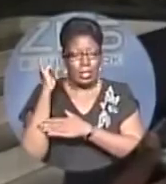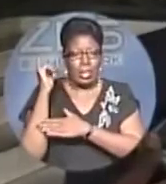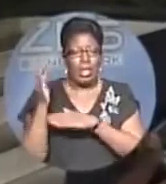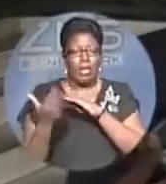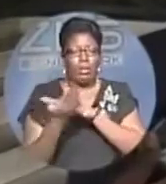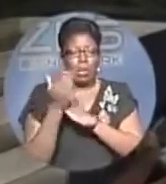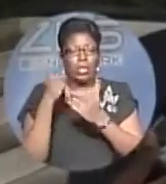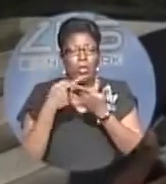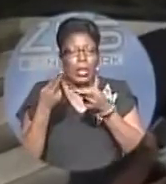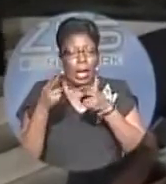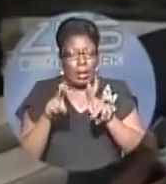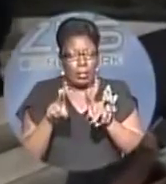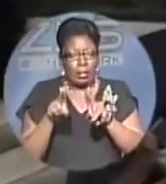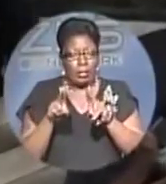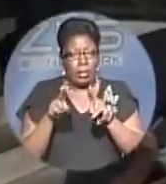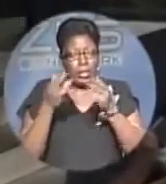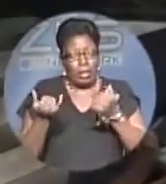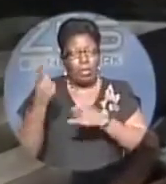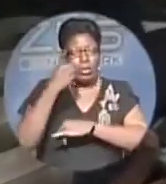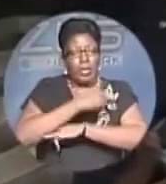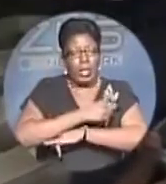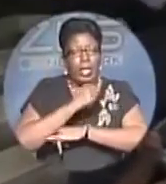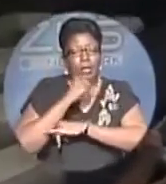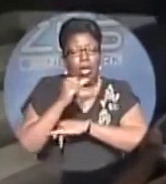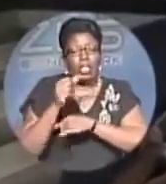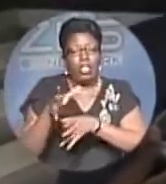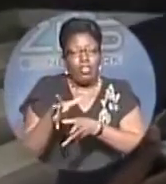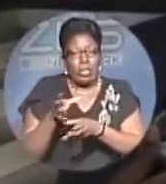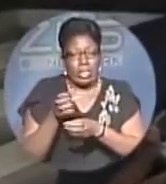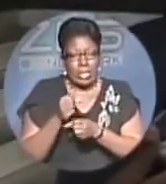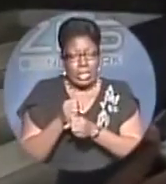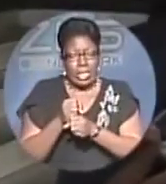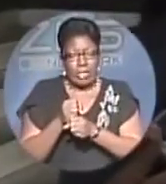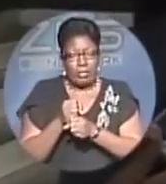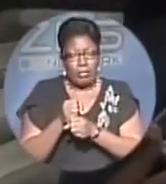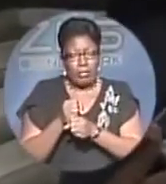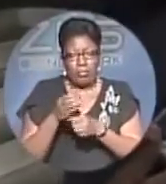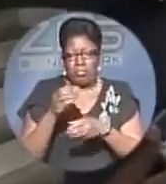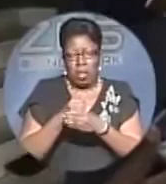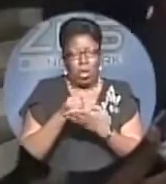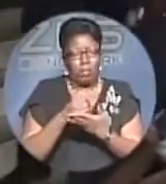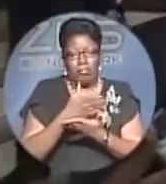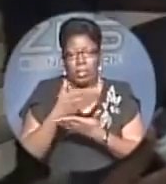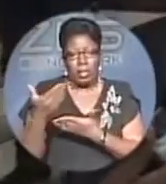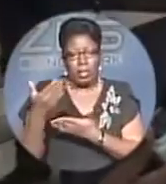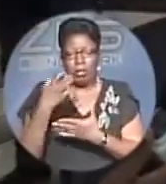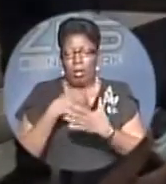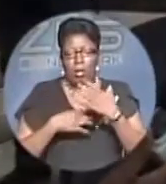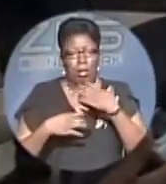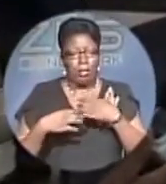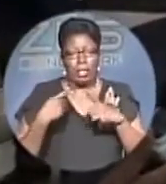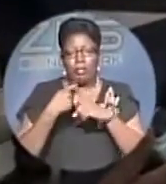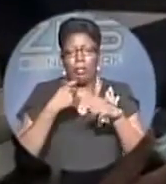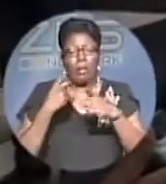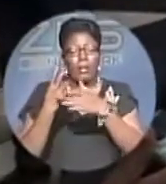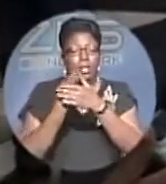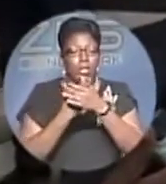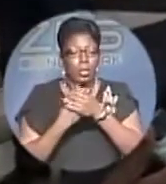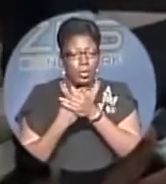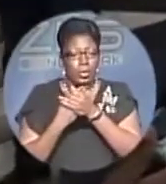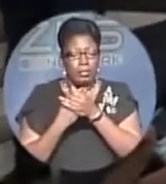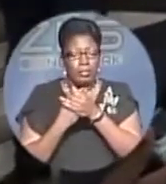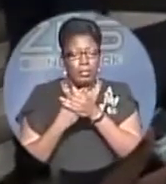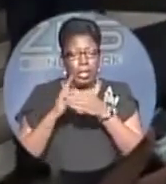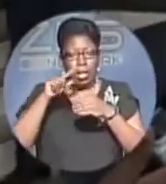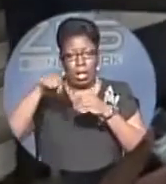took place. Up to date, I still have not received any formal complaint from the union